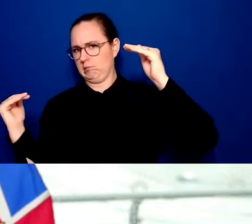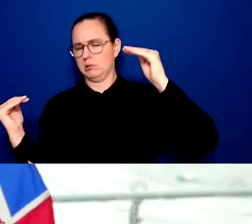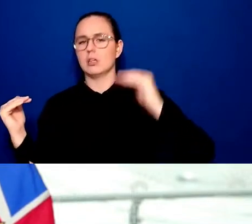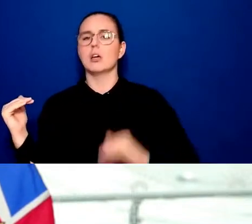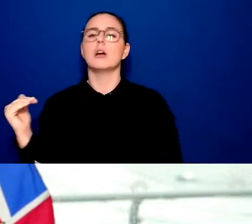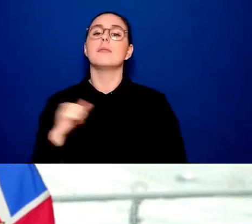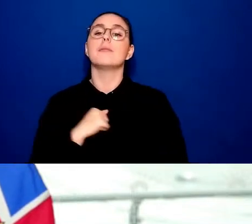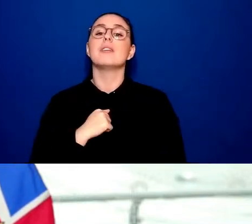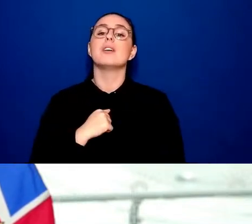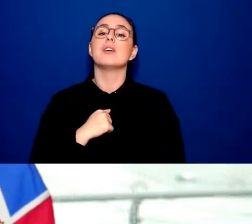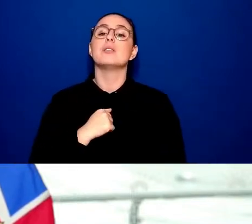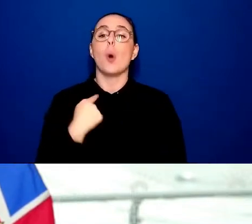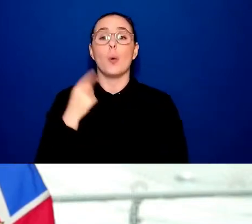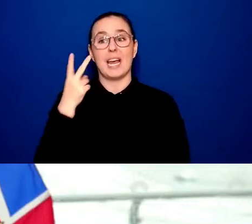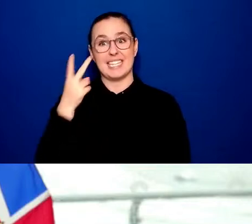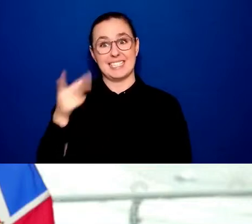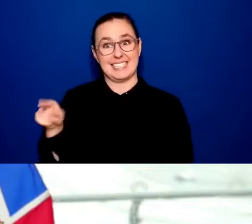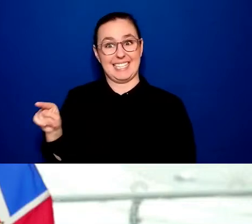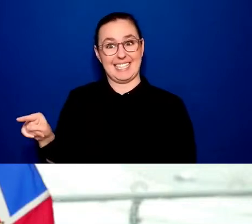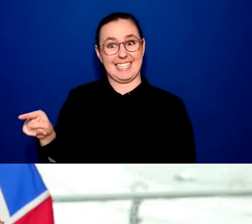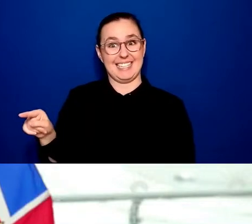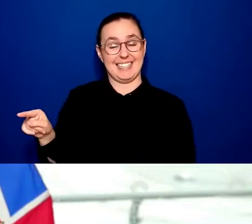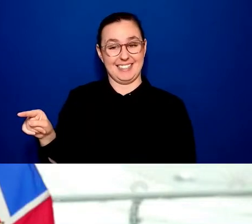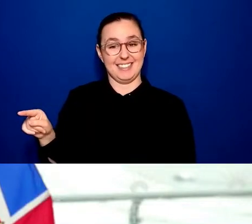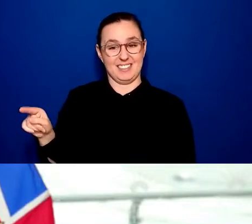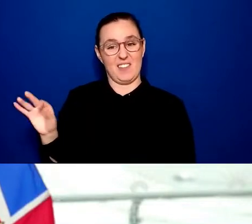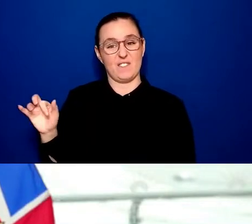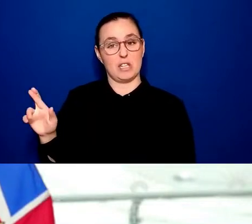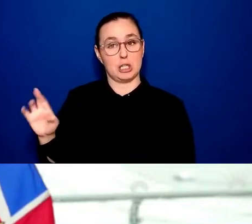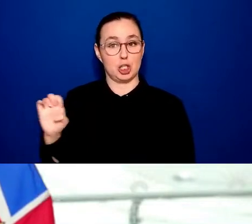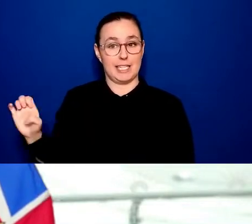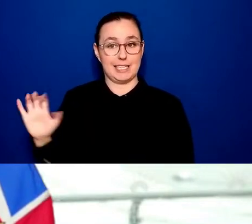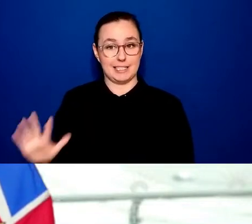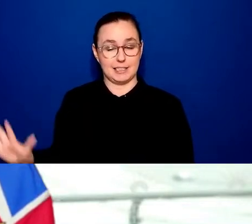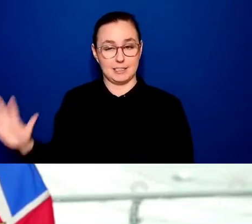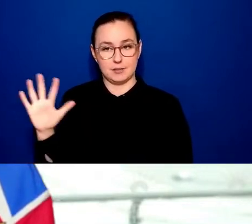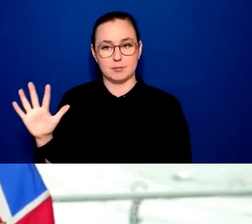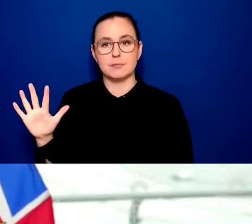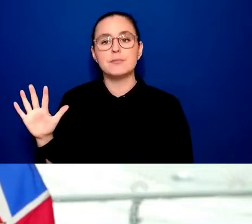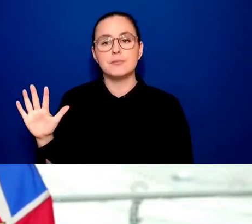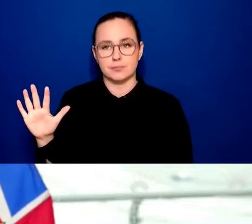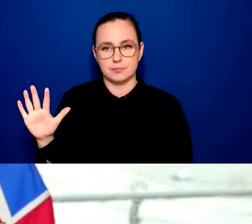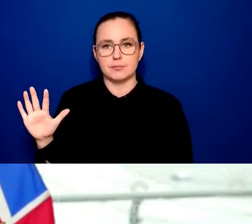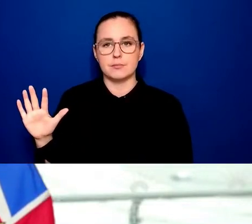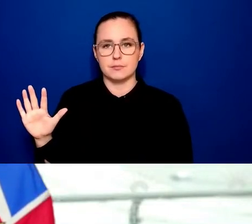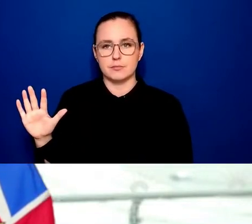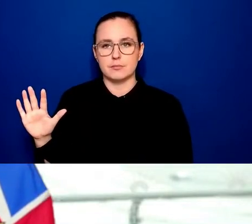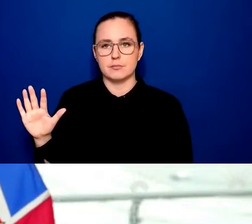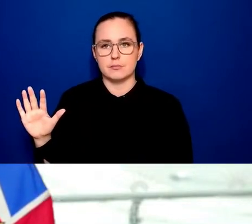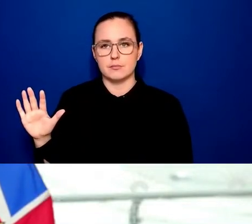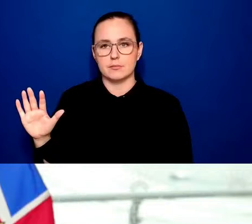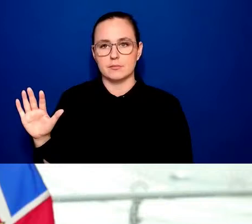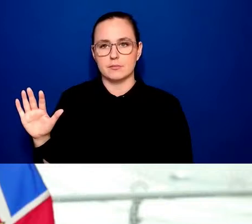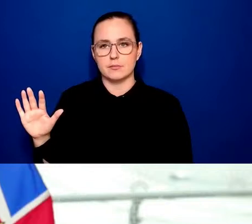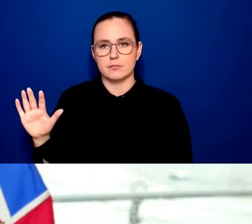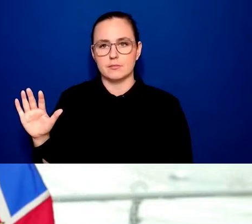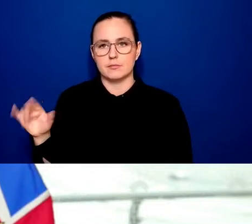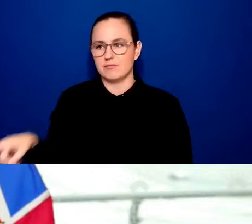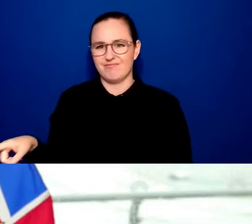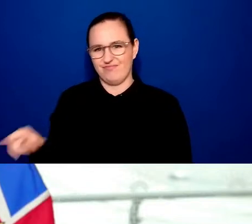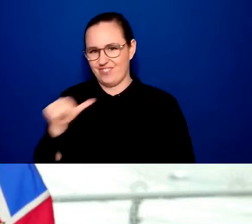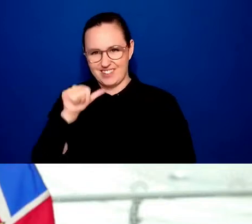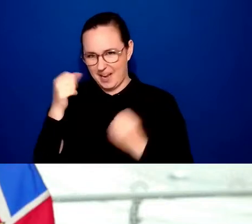of Fraser East, and I'll just note these in passing, a relatively lower level of immunization.